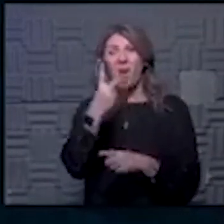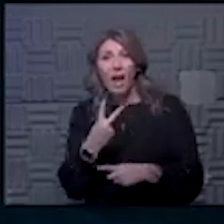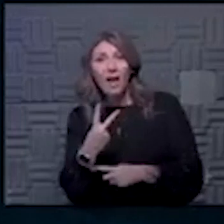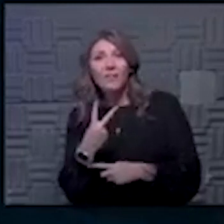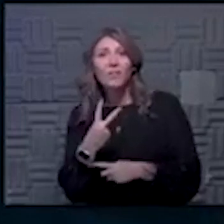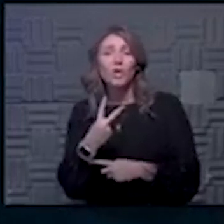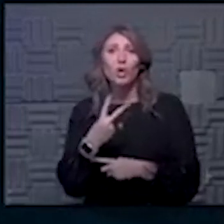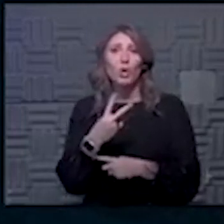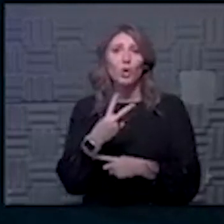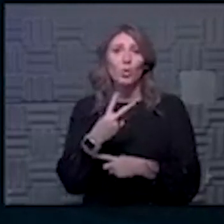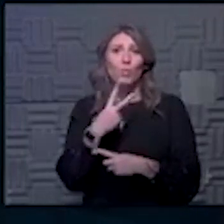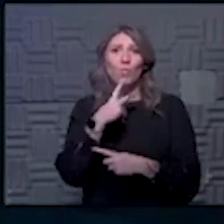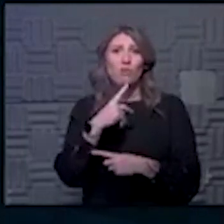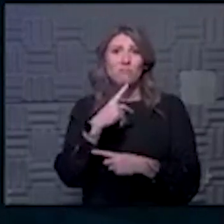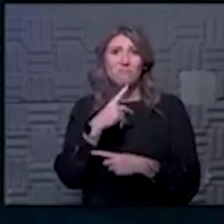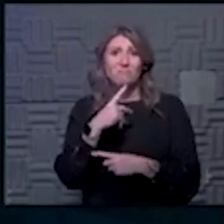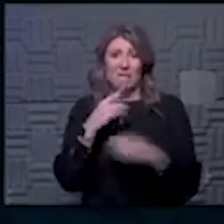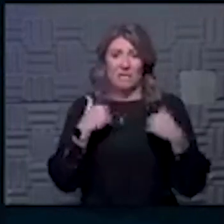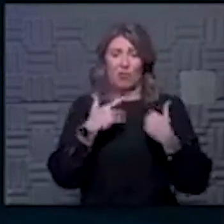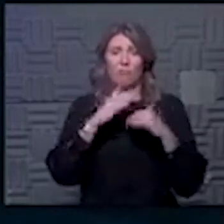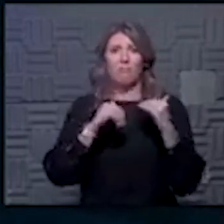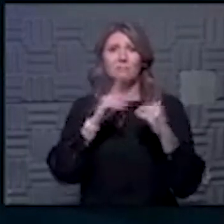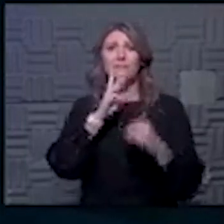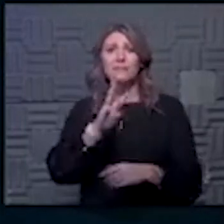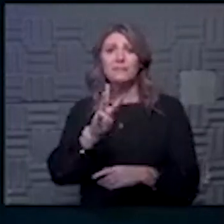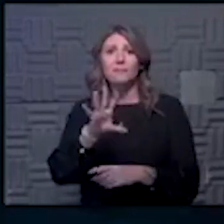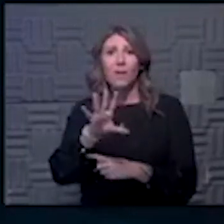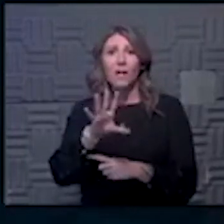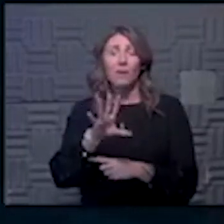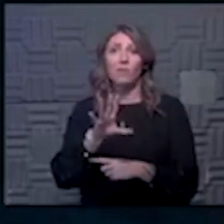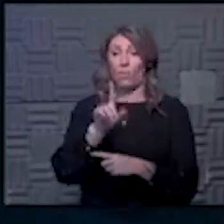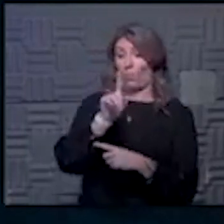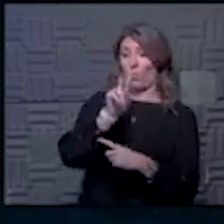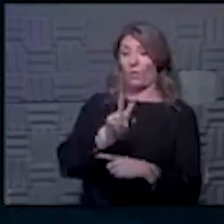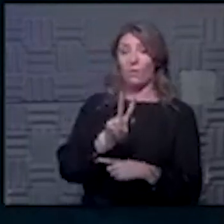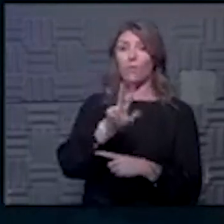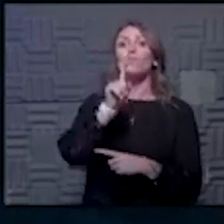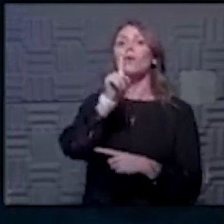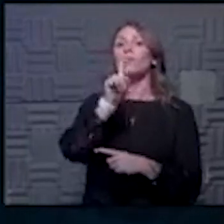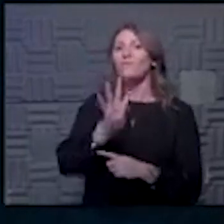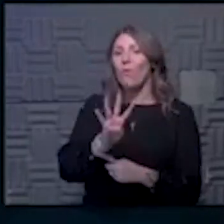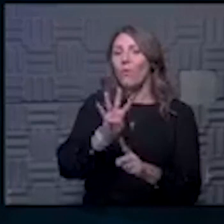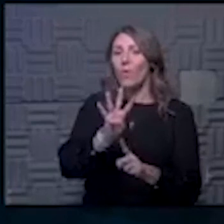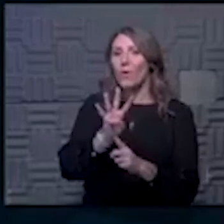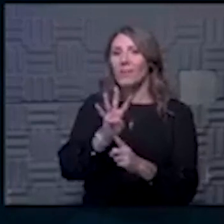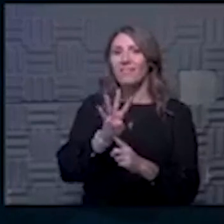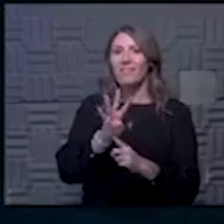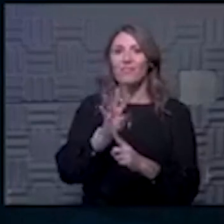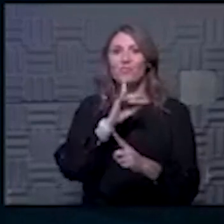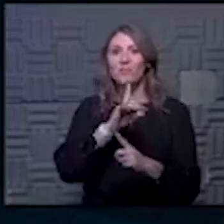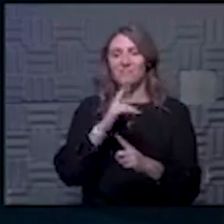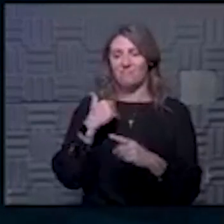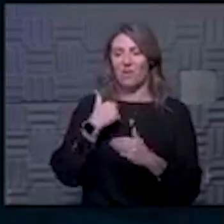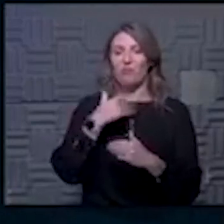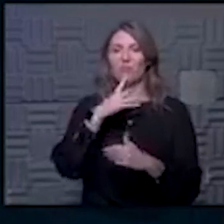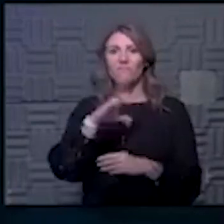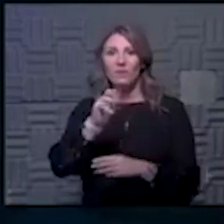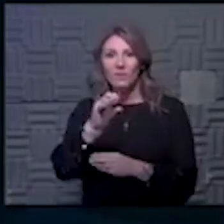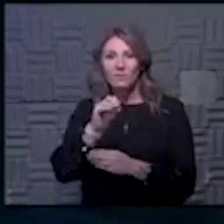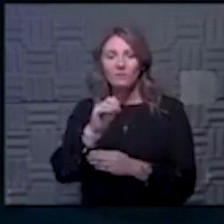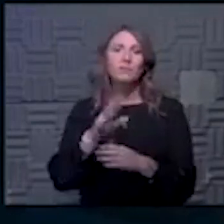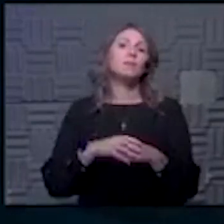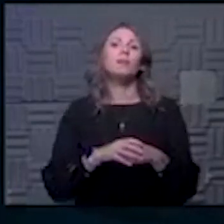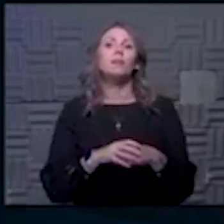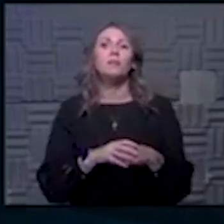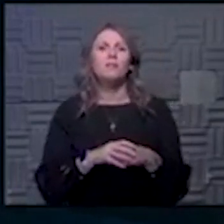were less than 65 years of age, and in fact, 1/4 were less than 50 years of age. And we did lose